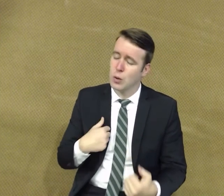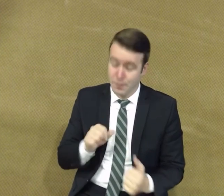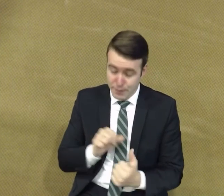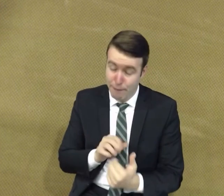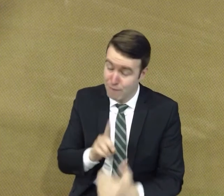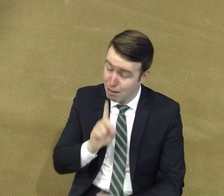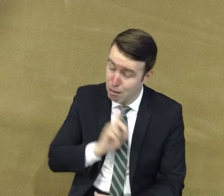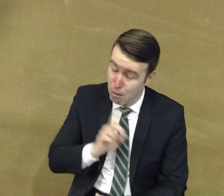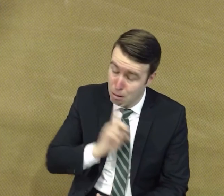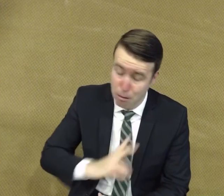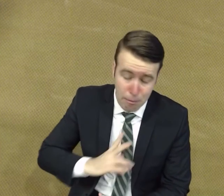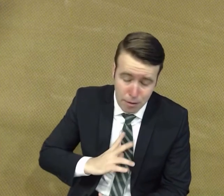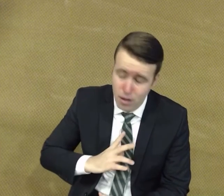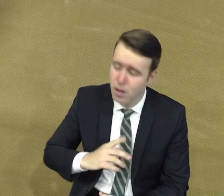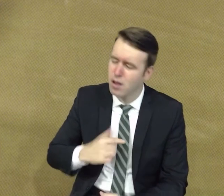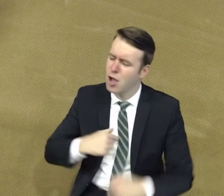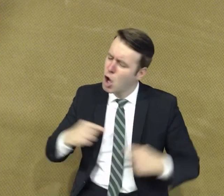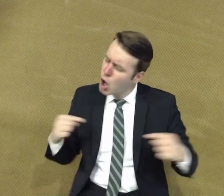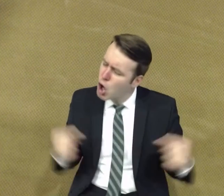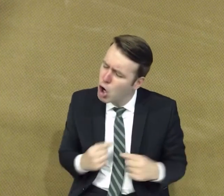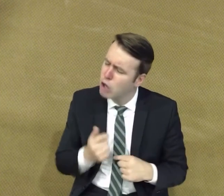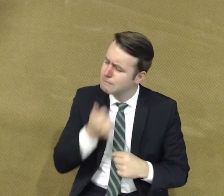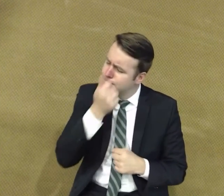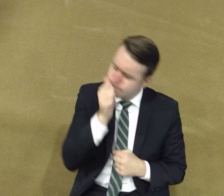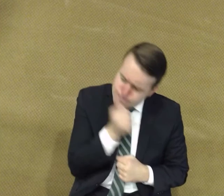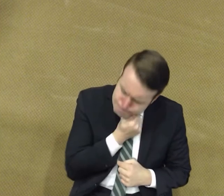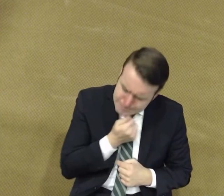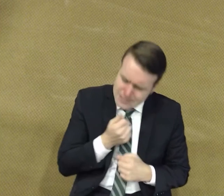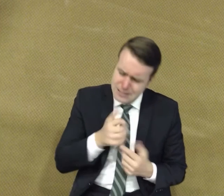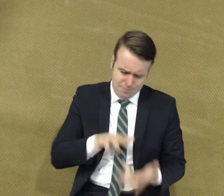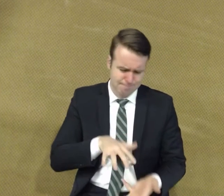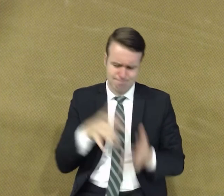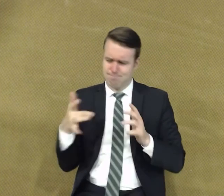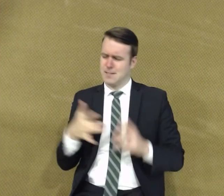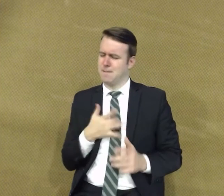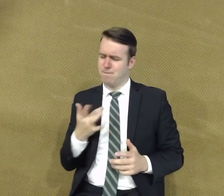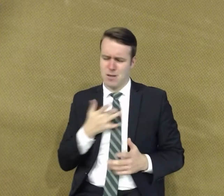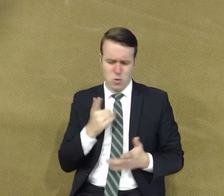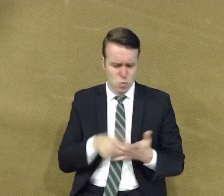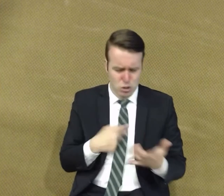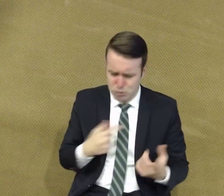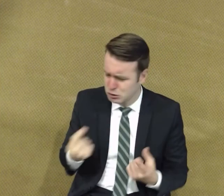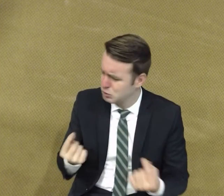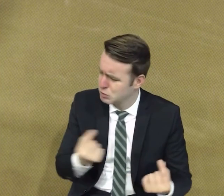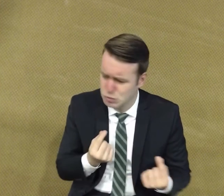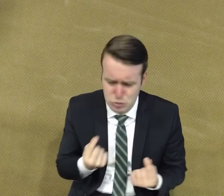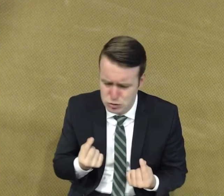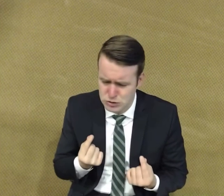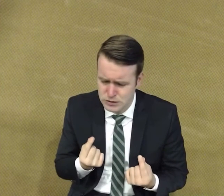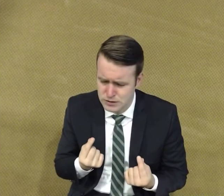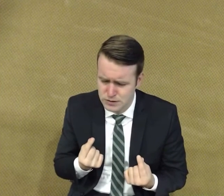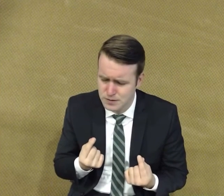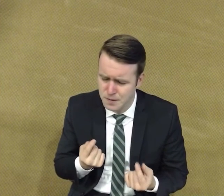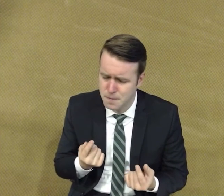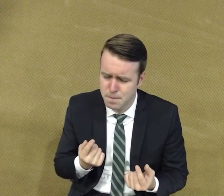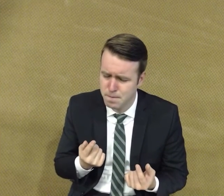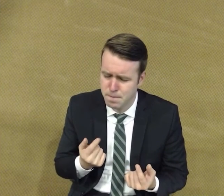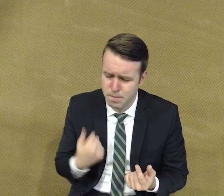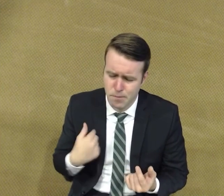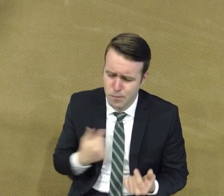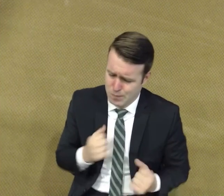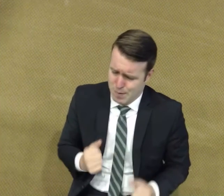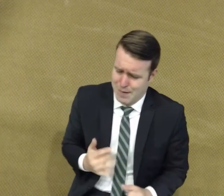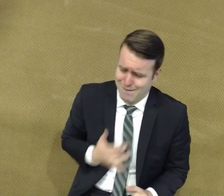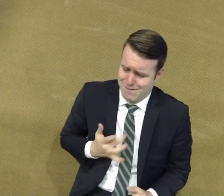loneliness, all of the hurt and the pain, and all of the bewildered feelings about what do I do next, and the sense